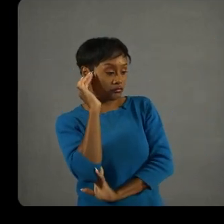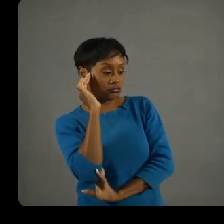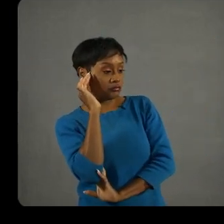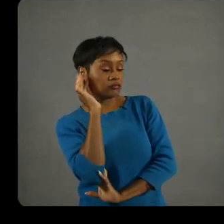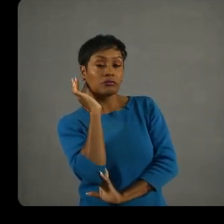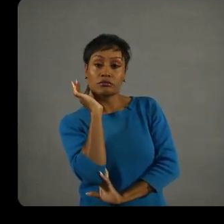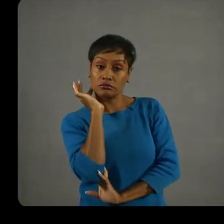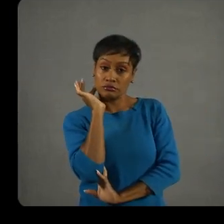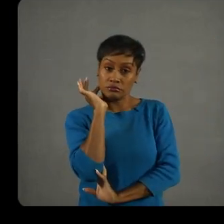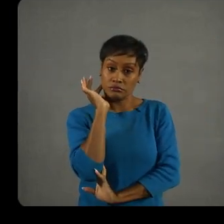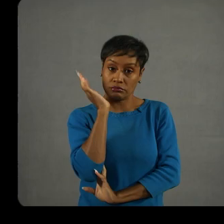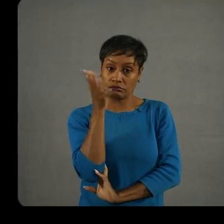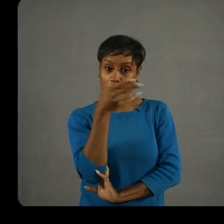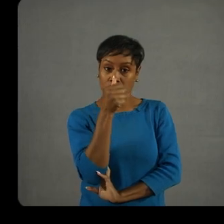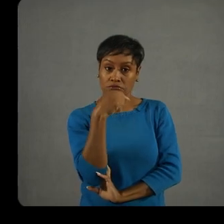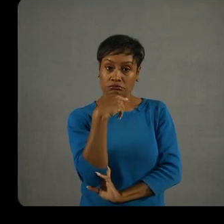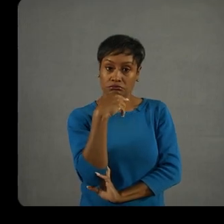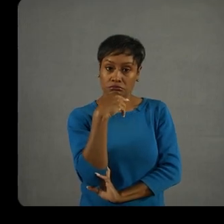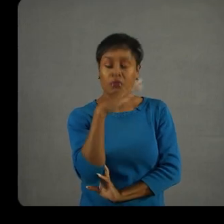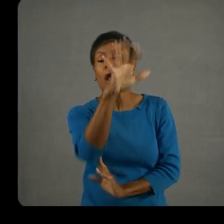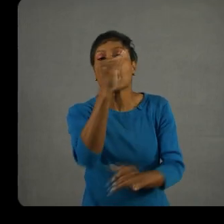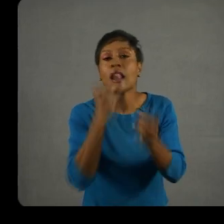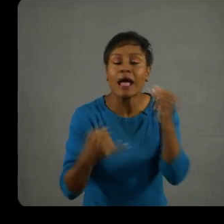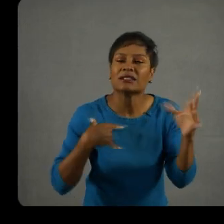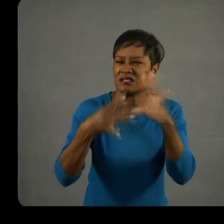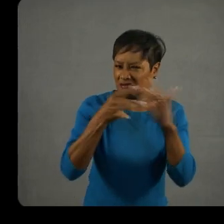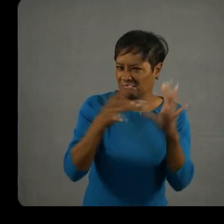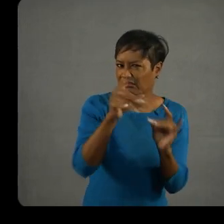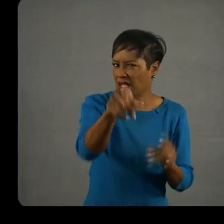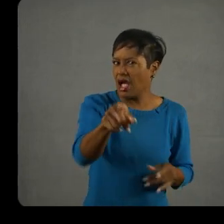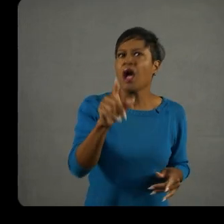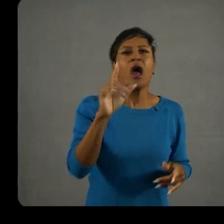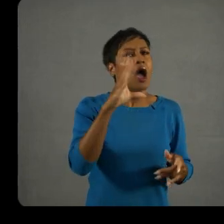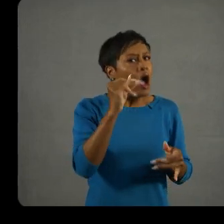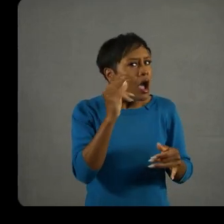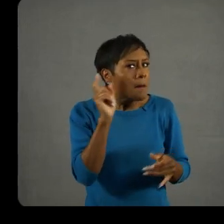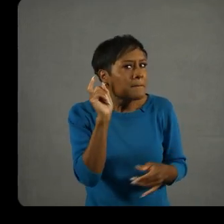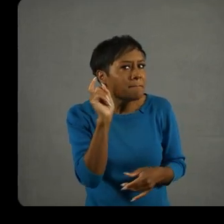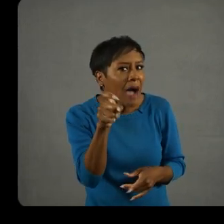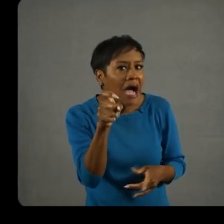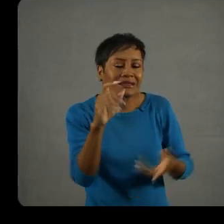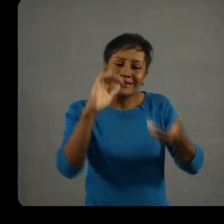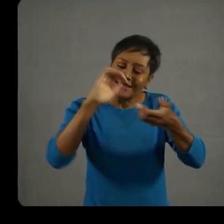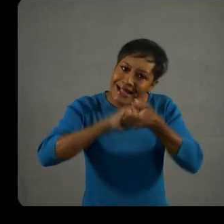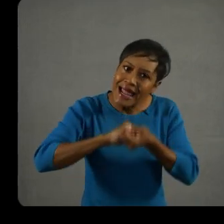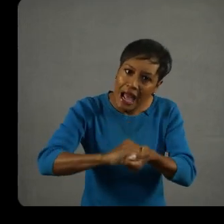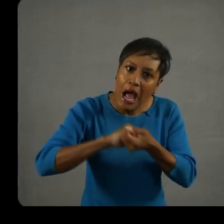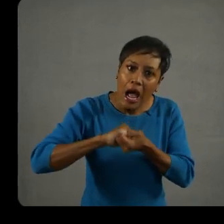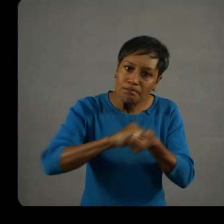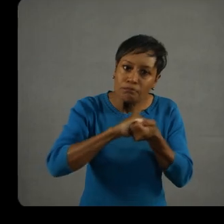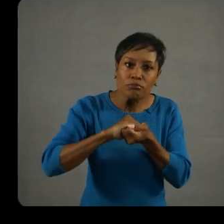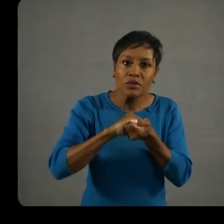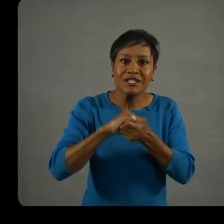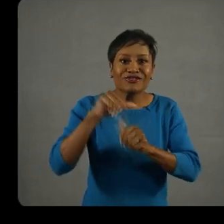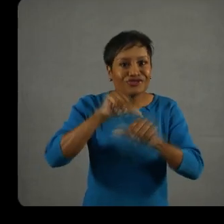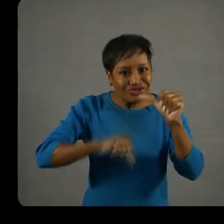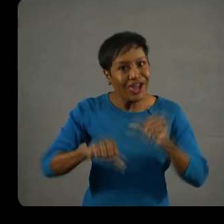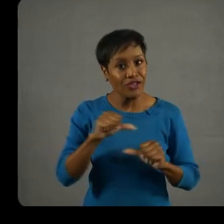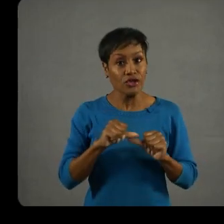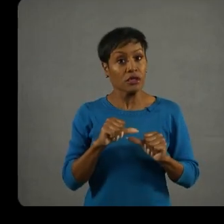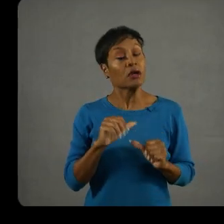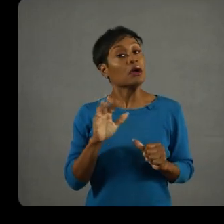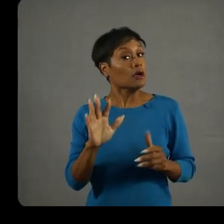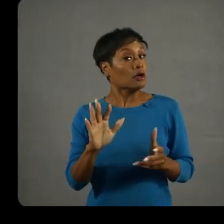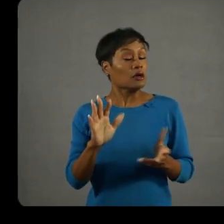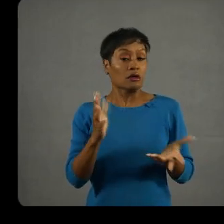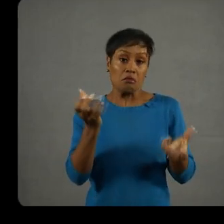And the last thing I'm going to say is I think that we have to work in collaboration with one another, because